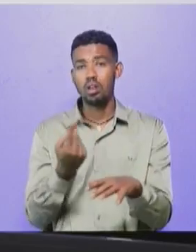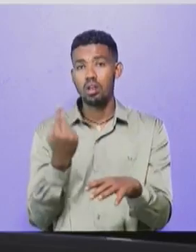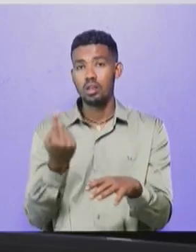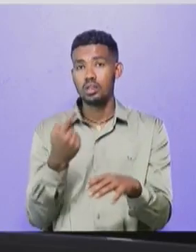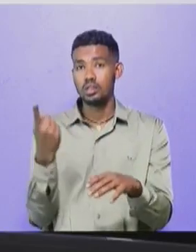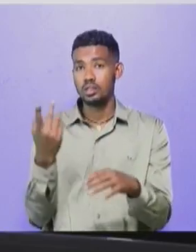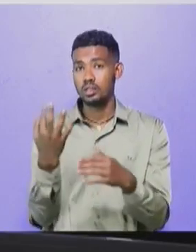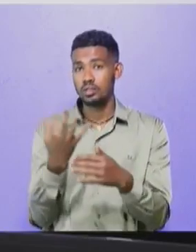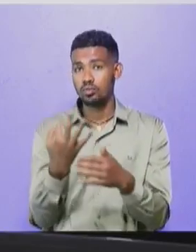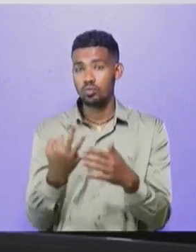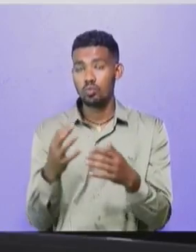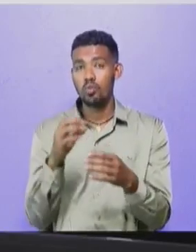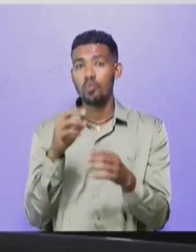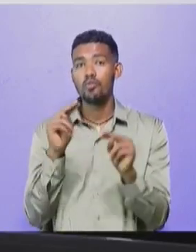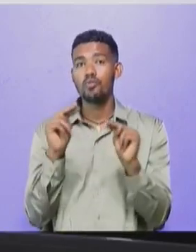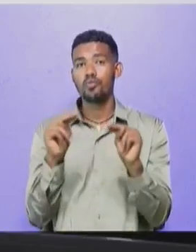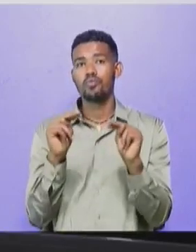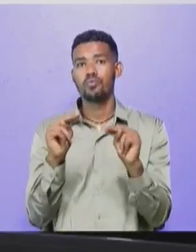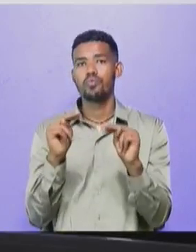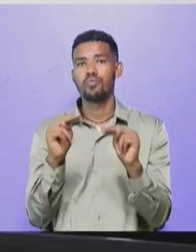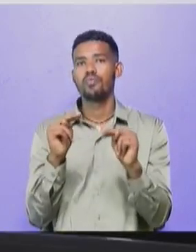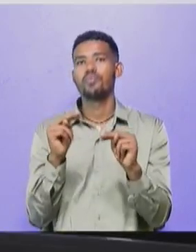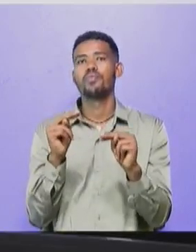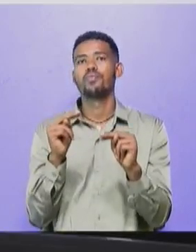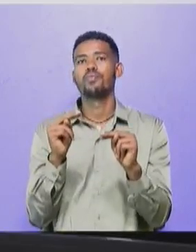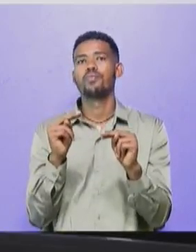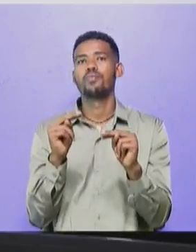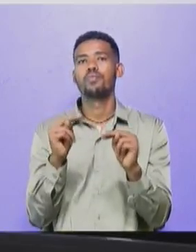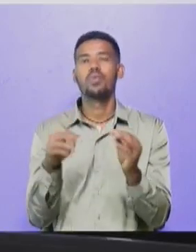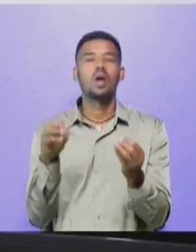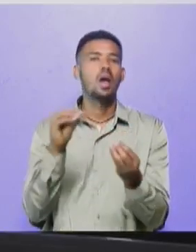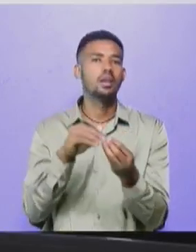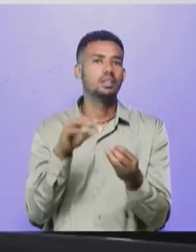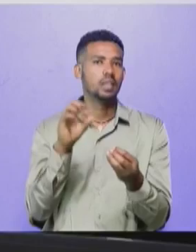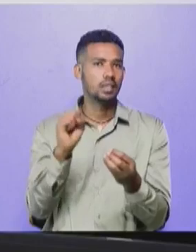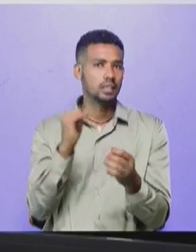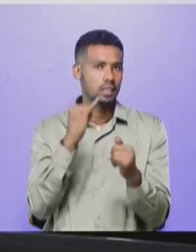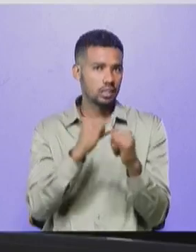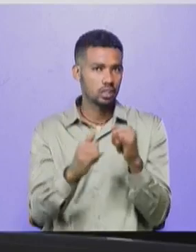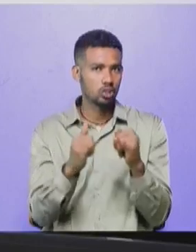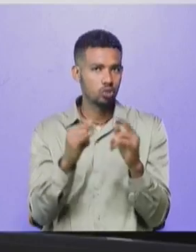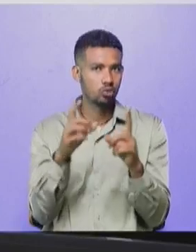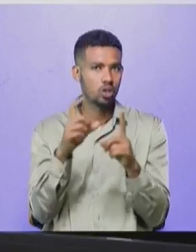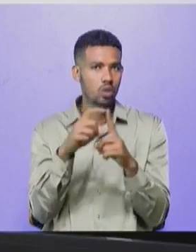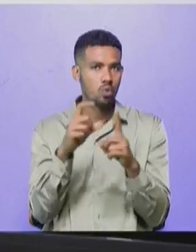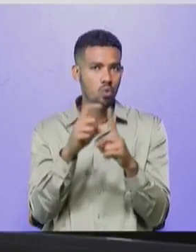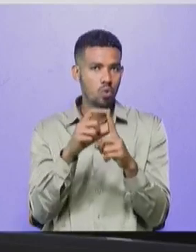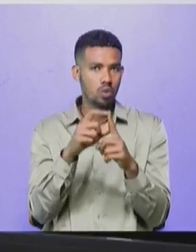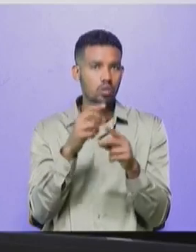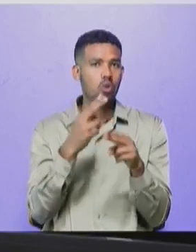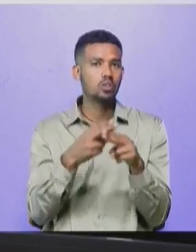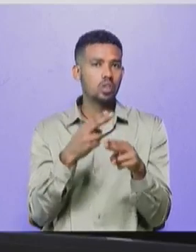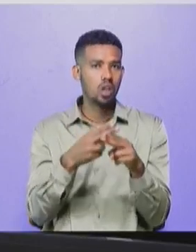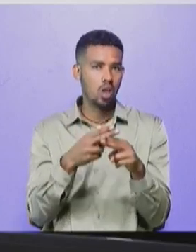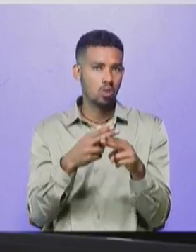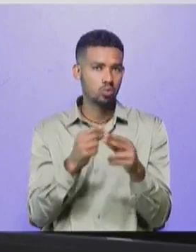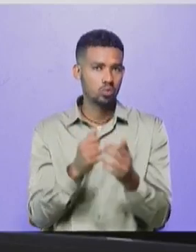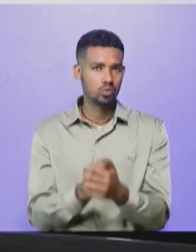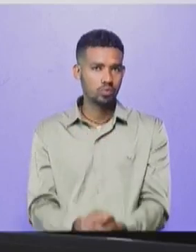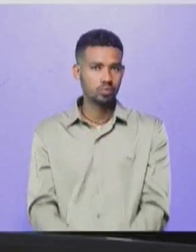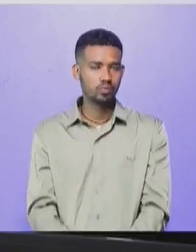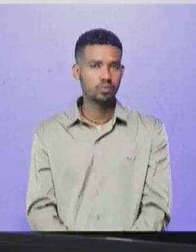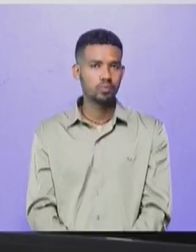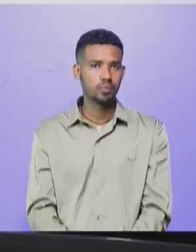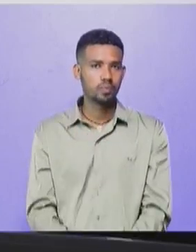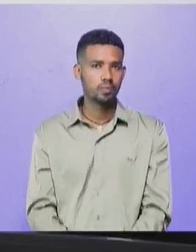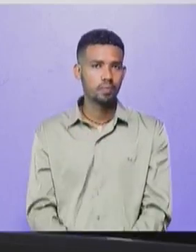of form of regular form of nouns. Add es at the end of the nouns. At the end of the